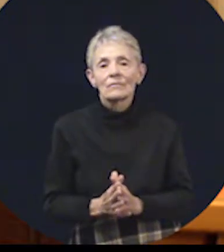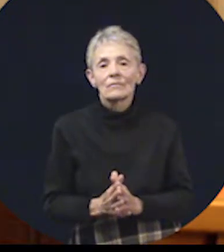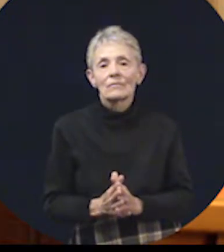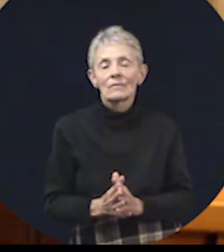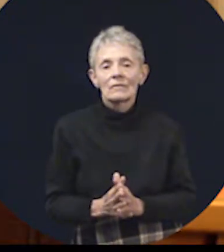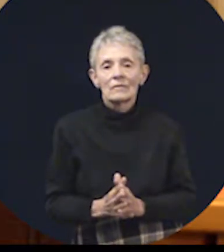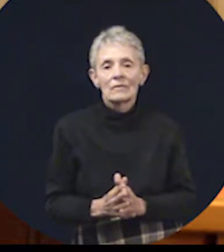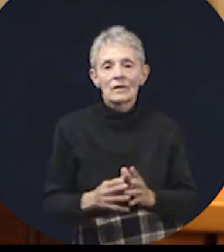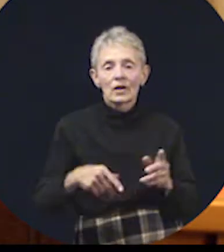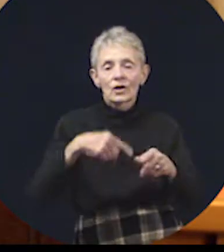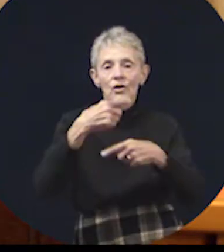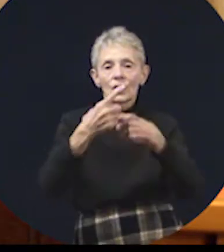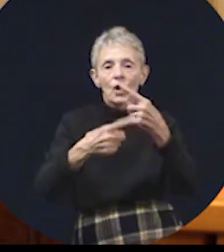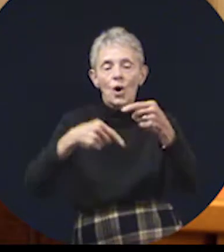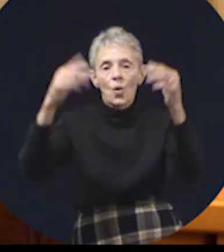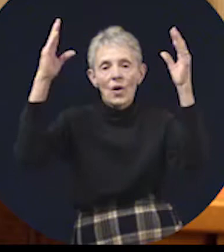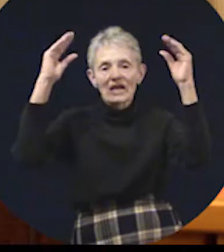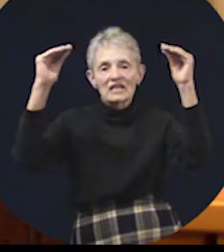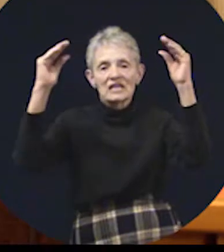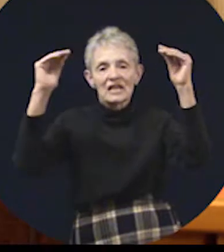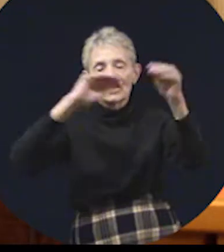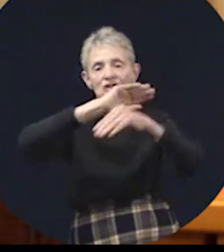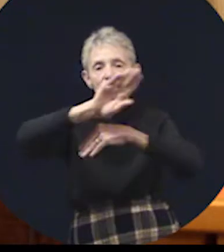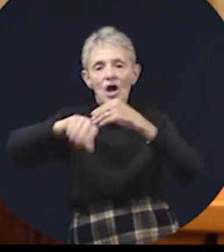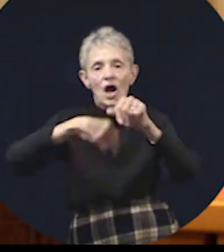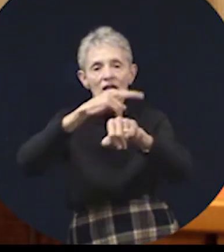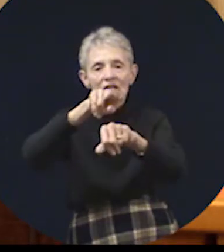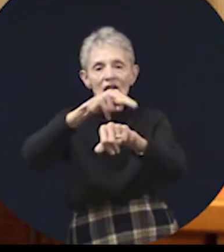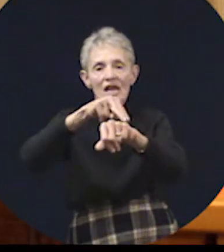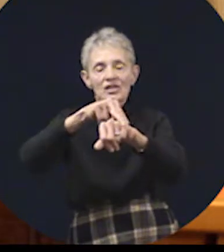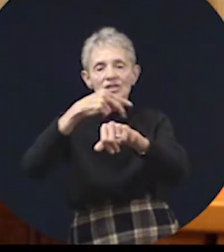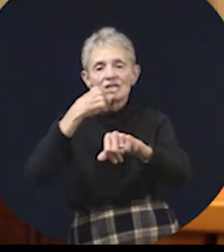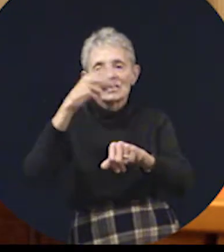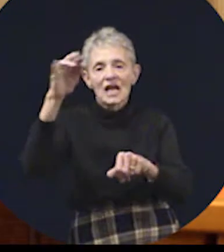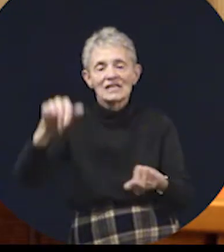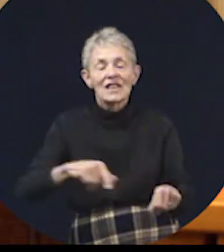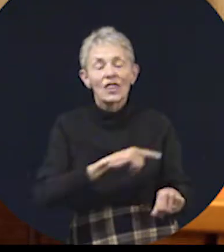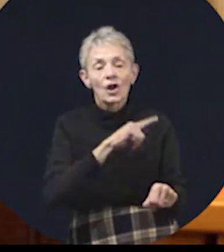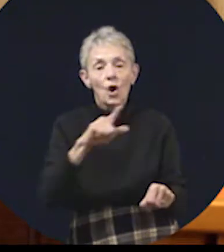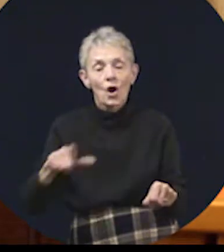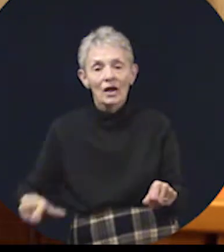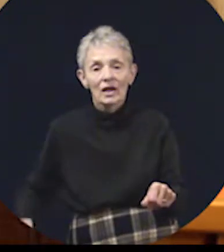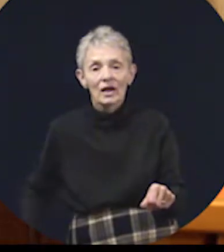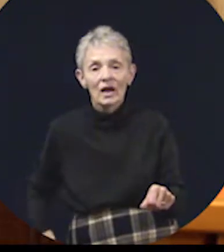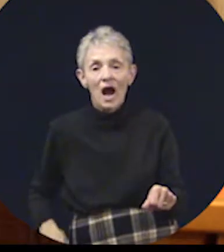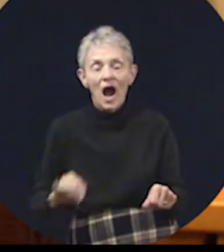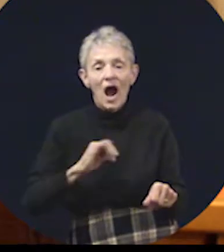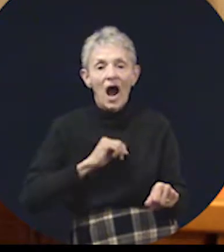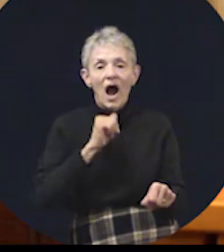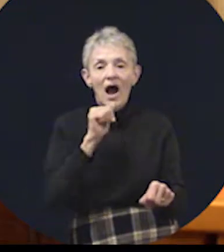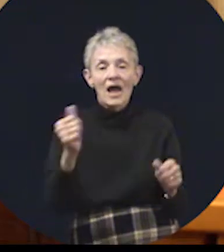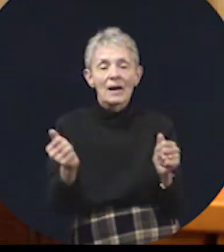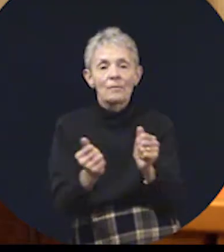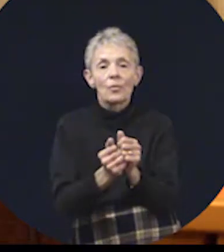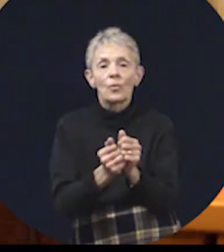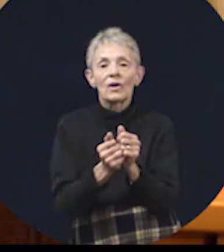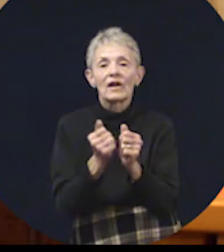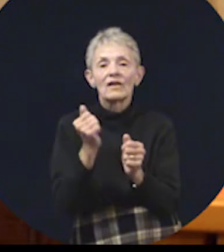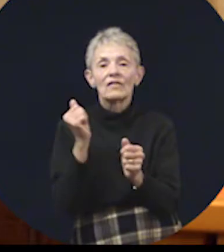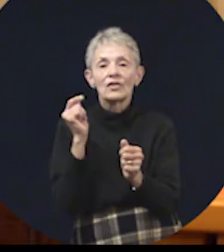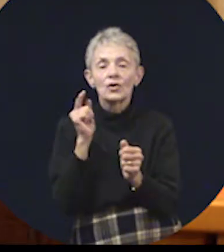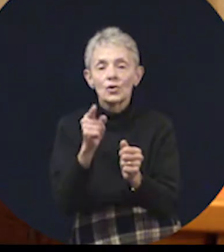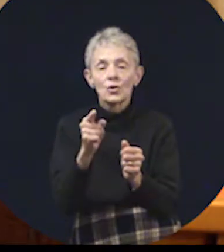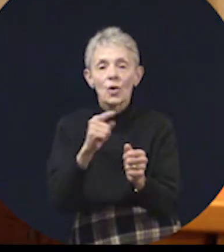Go and teach all nations, says the Lord. I am with you